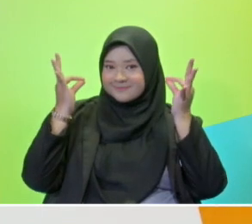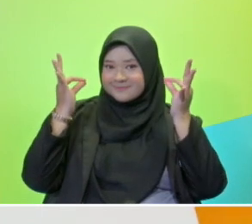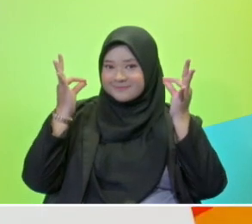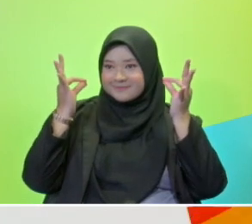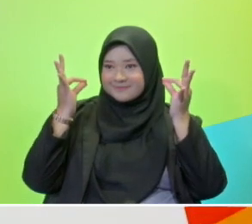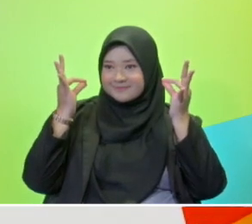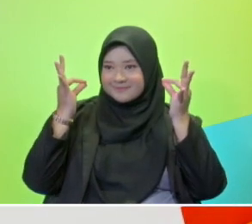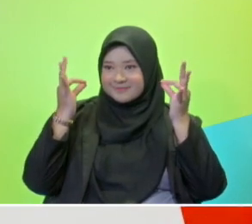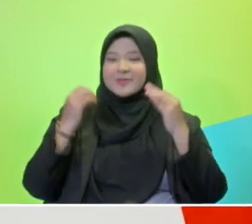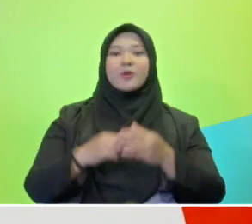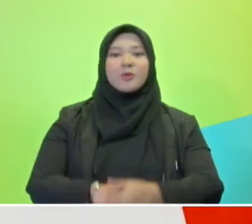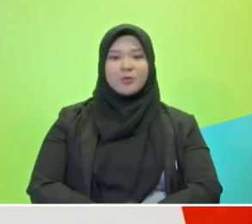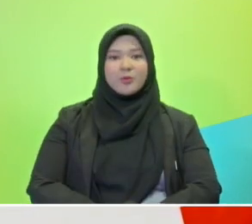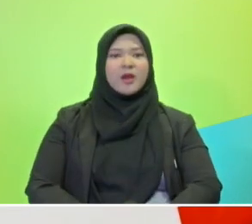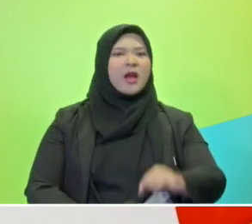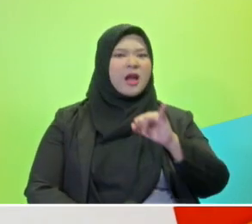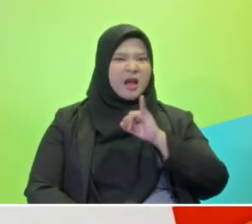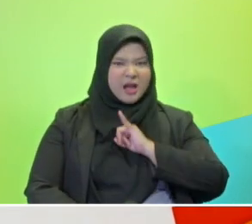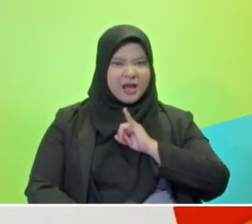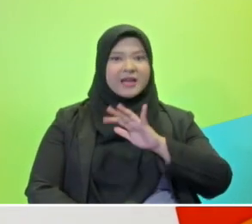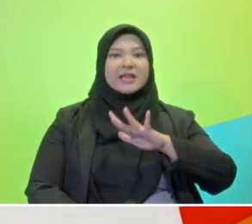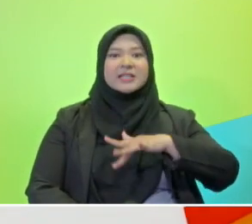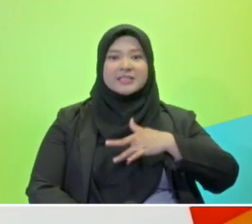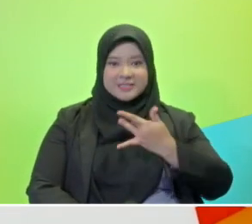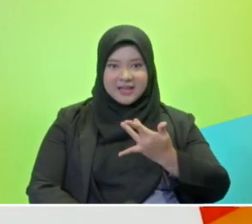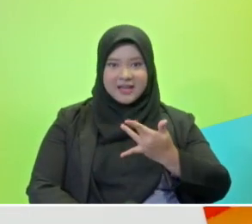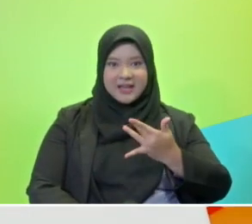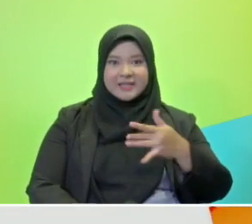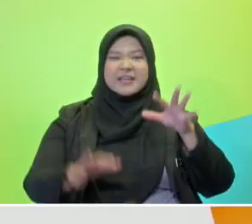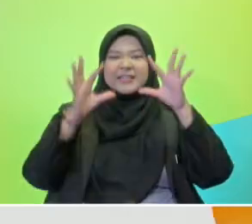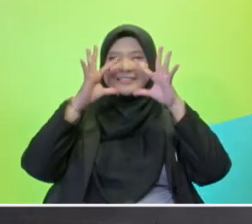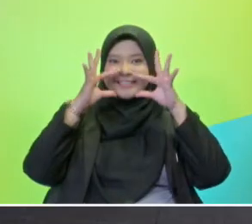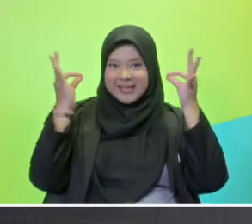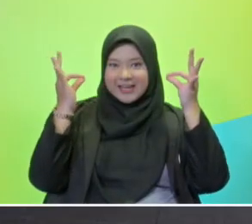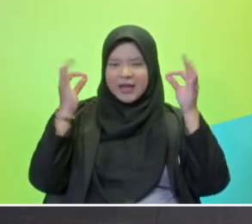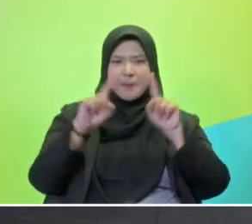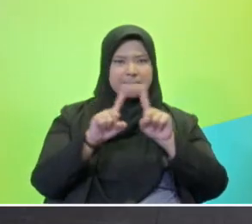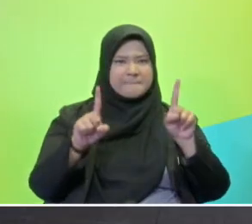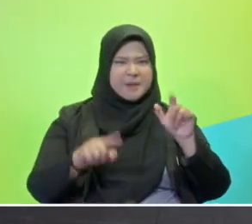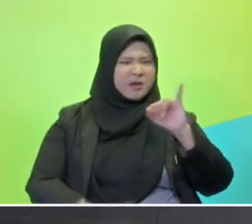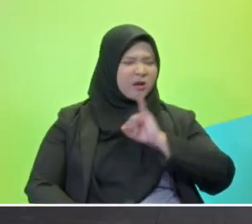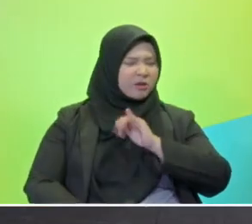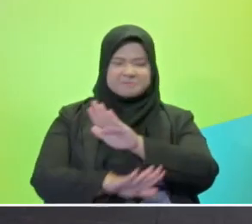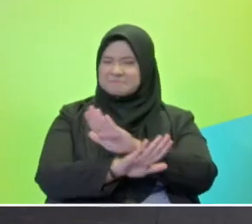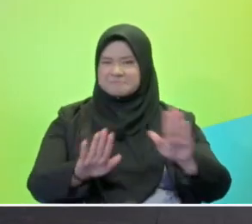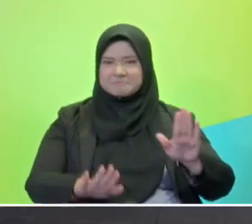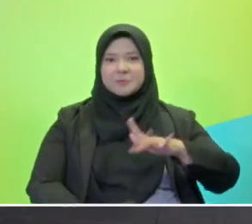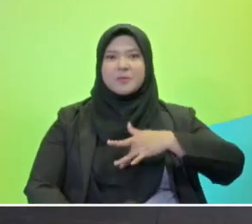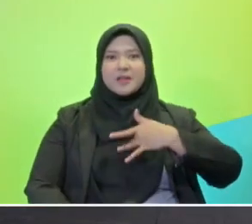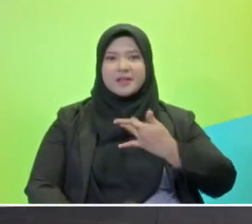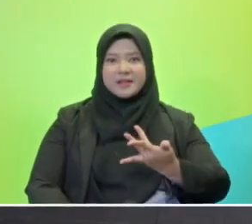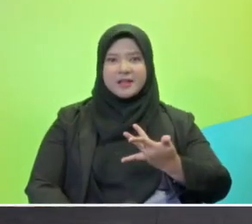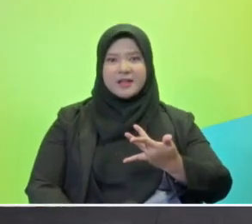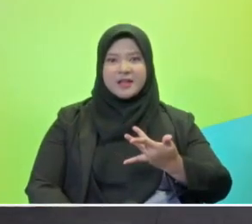I like cats. I don't like rats. Rats. Okay. Smelly rats. Smelly rats. So, one